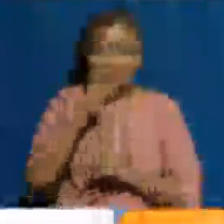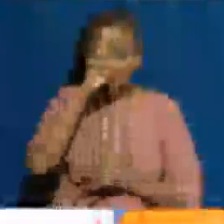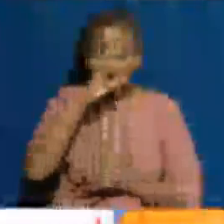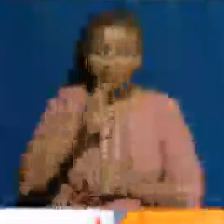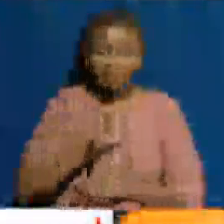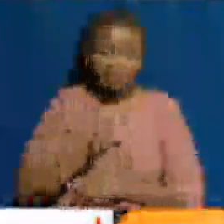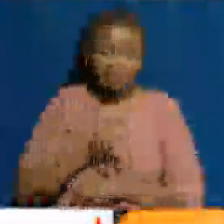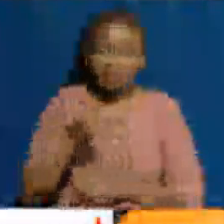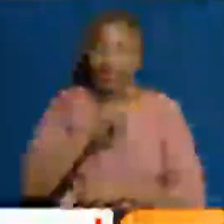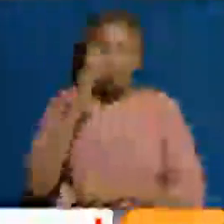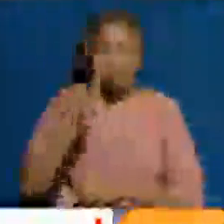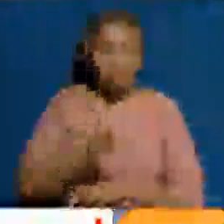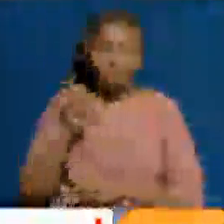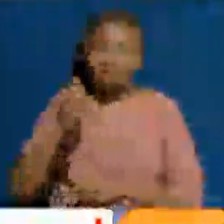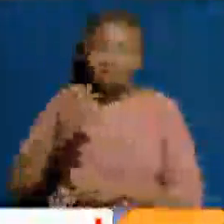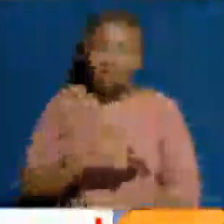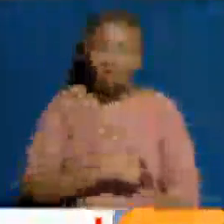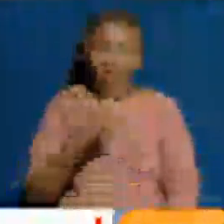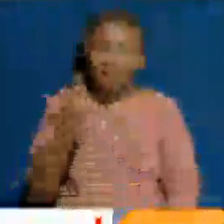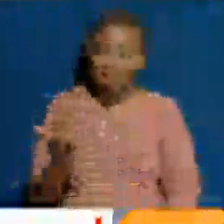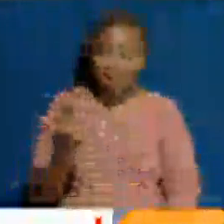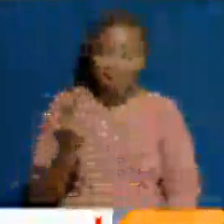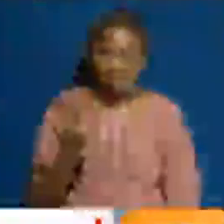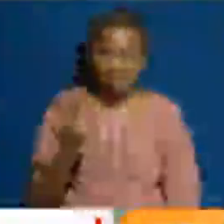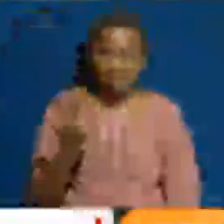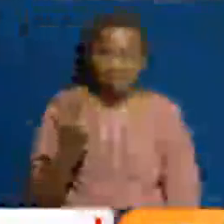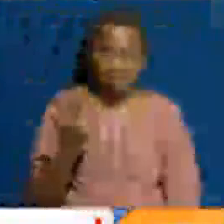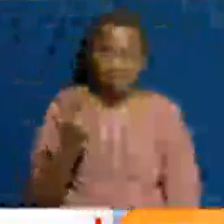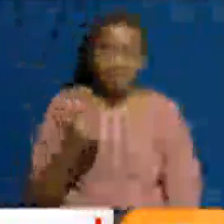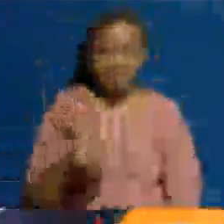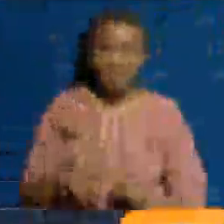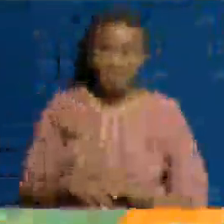armed unless it is extremely necessary for their own safety.